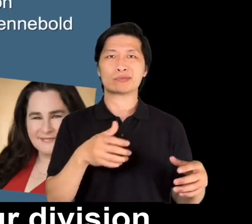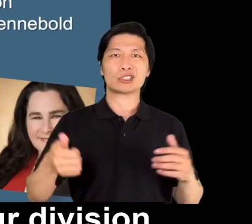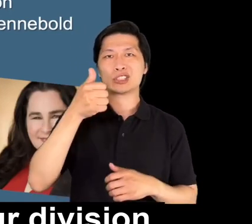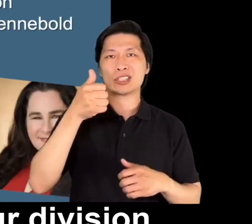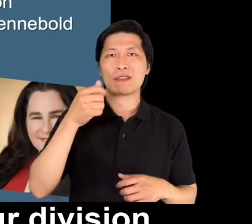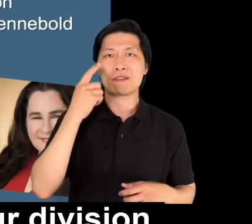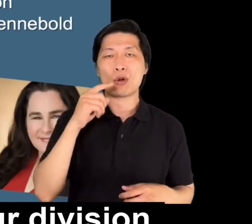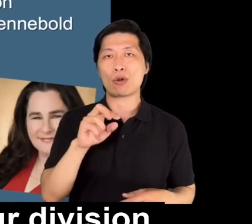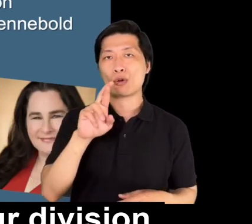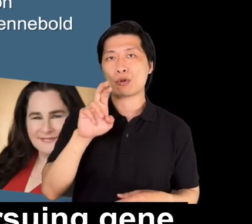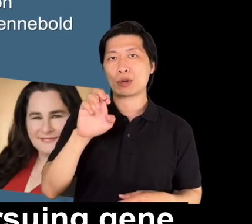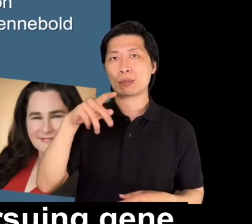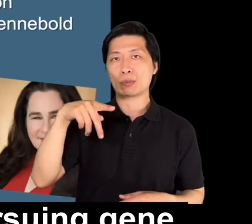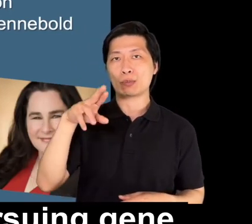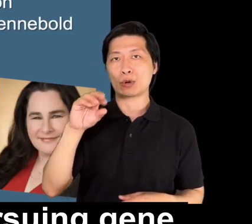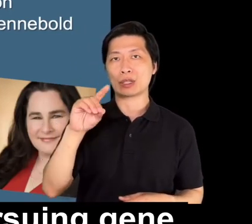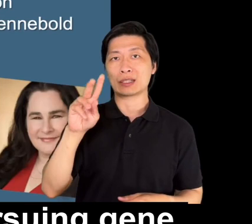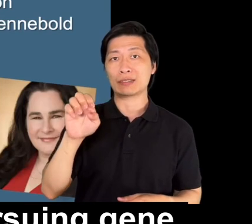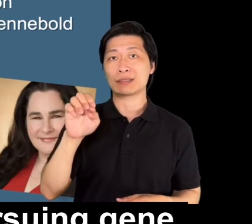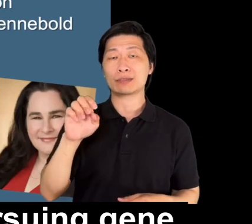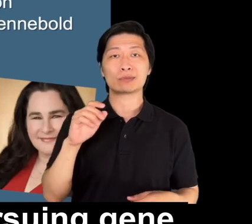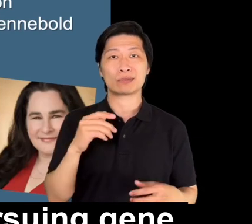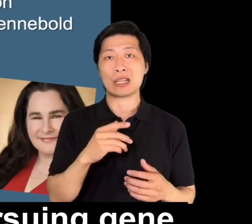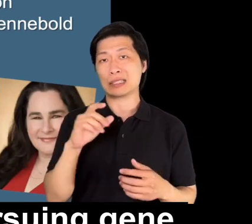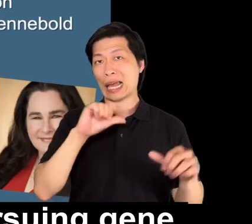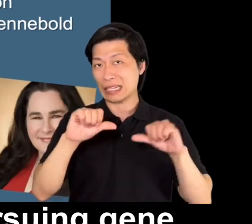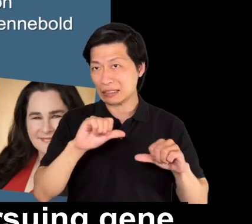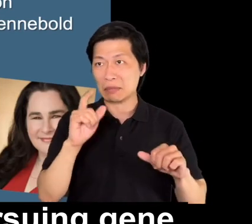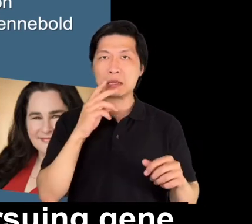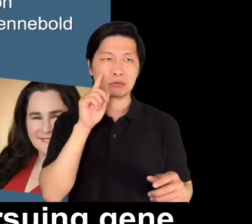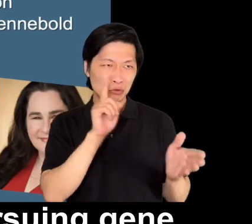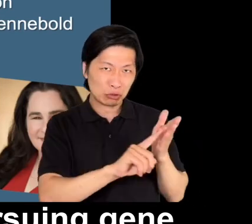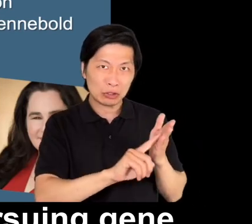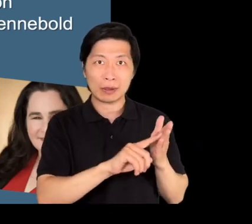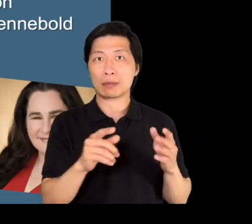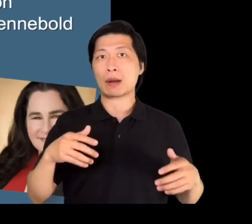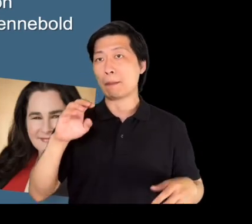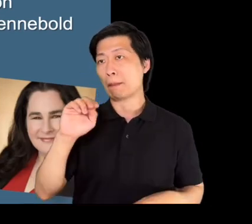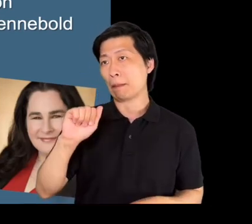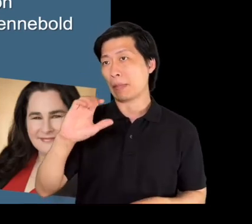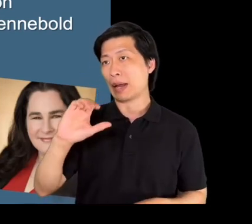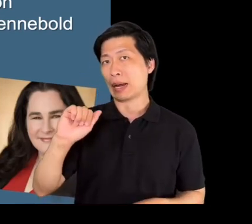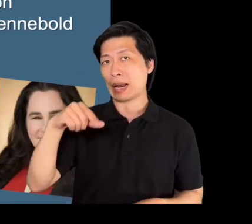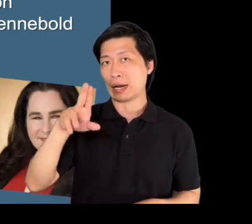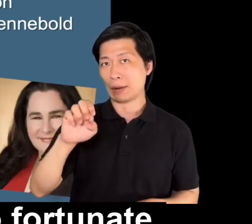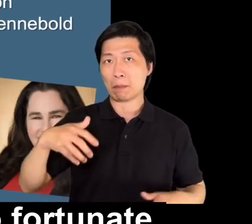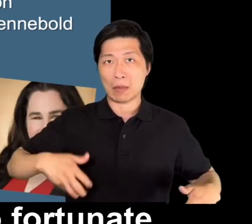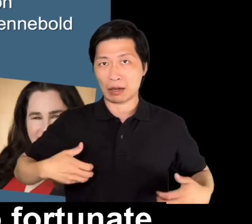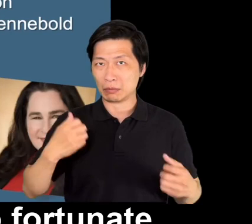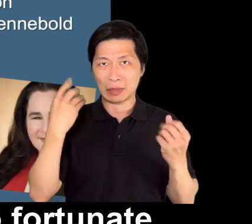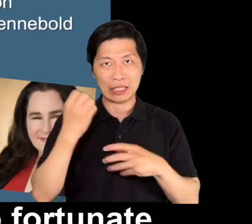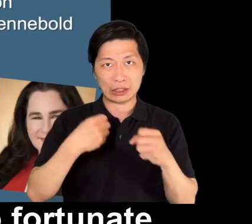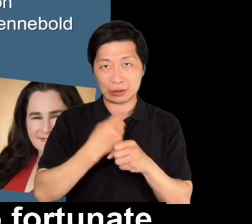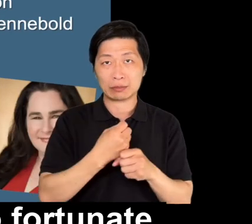gene editing in macaque monkeys for some years now. And we also are so fortunate at our Primate